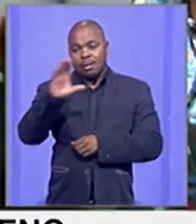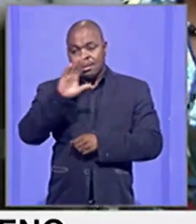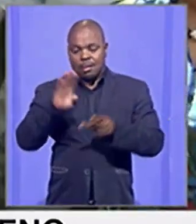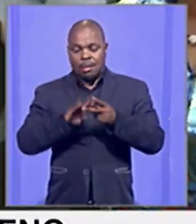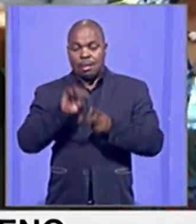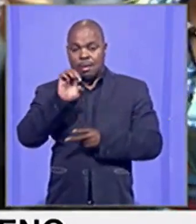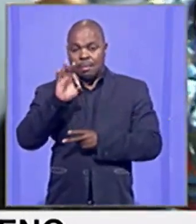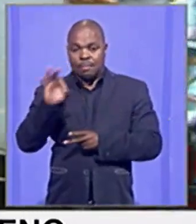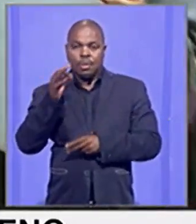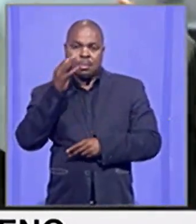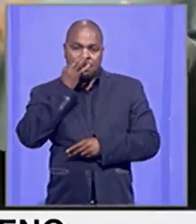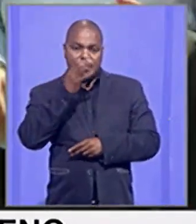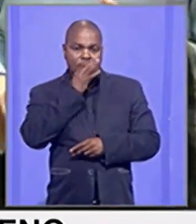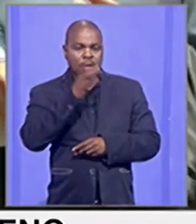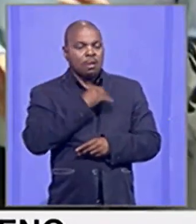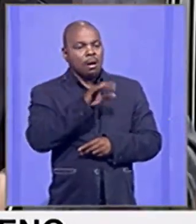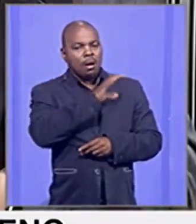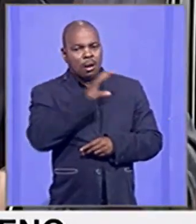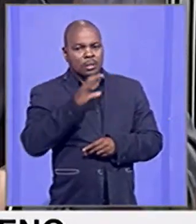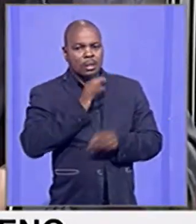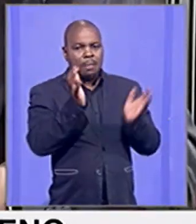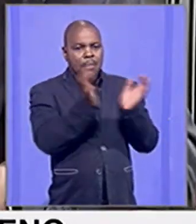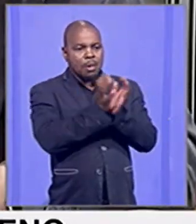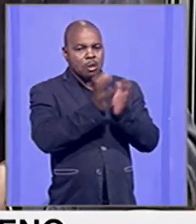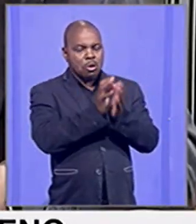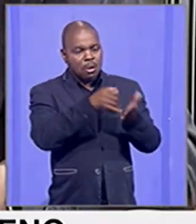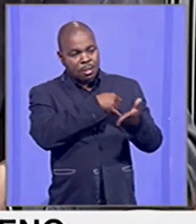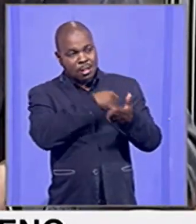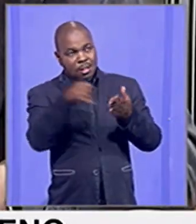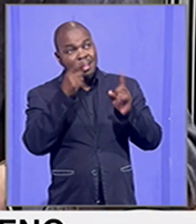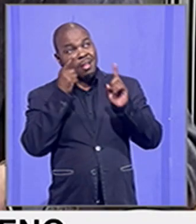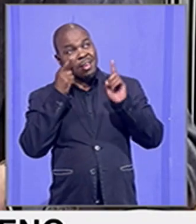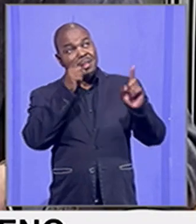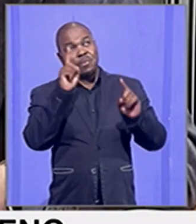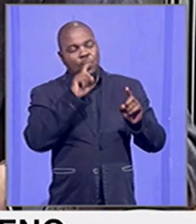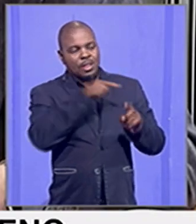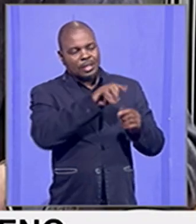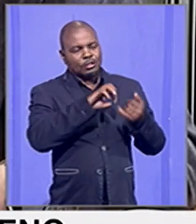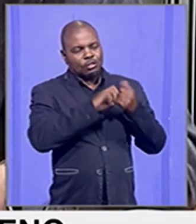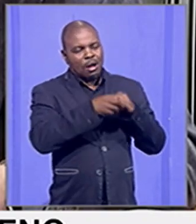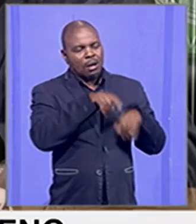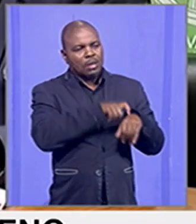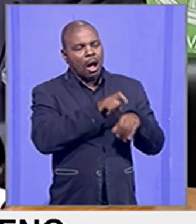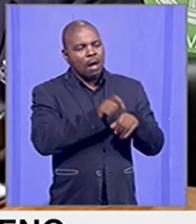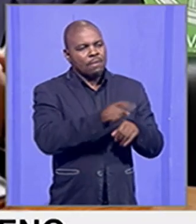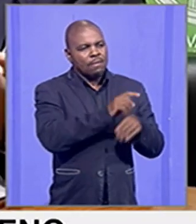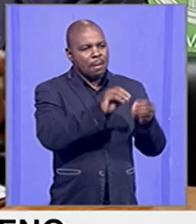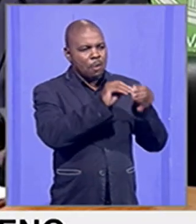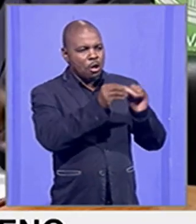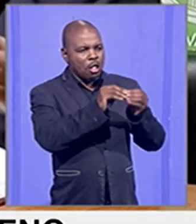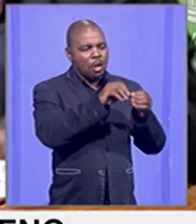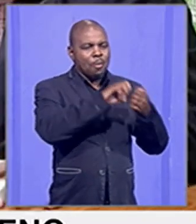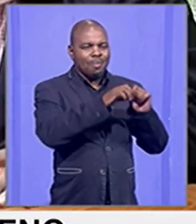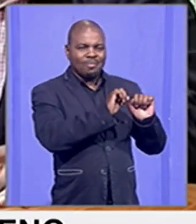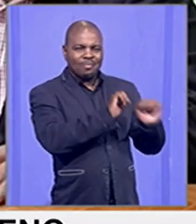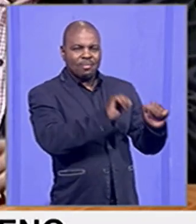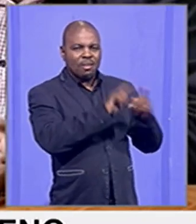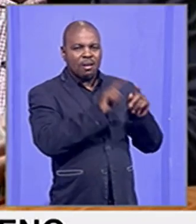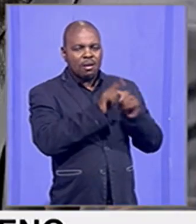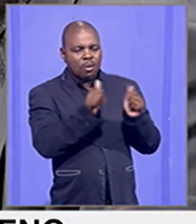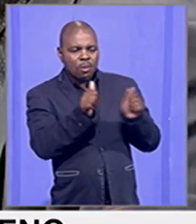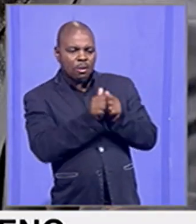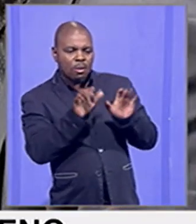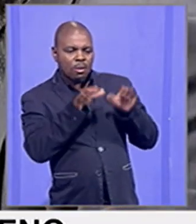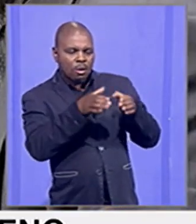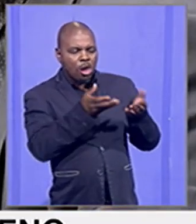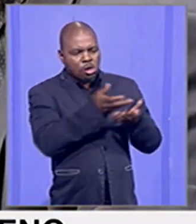ya go phumolwa ga kopano ya khansele ke go reka nako go kgontša DA go rarolla mathata le lekgotla a go mmogo